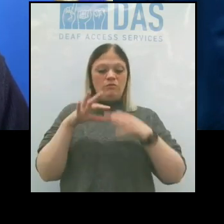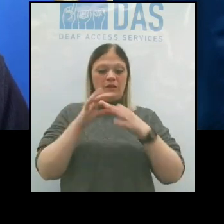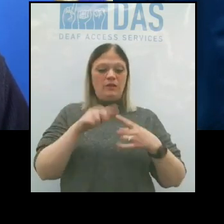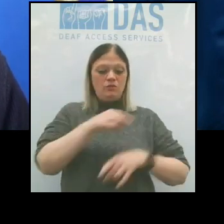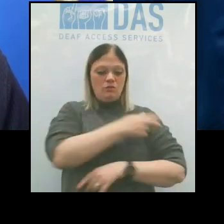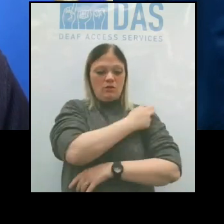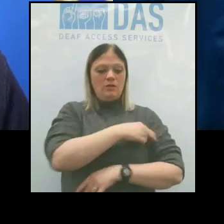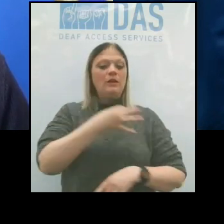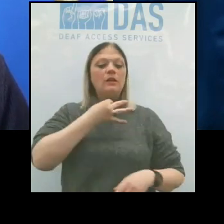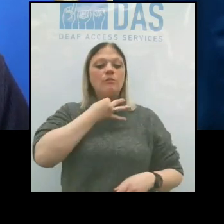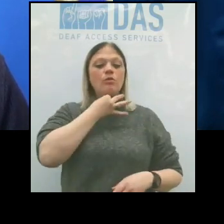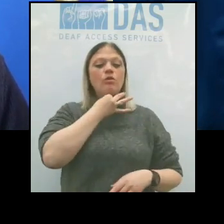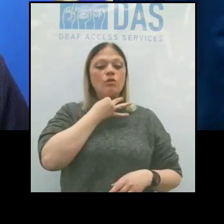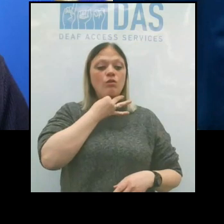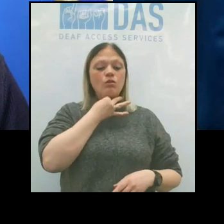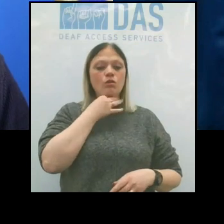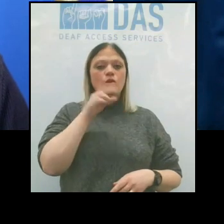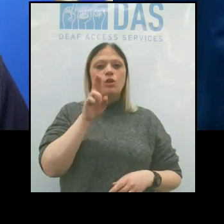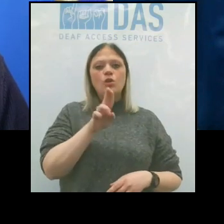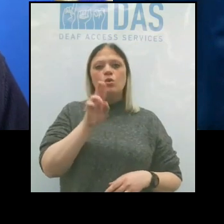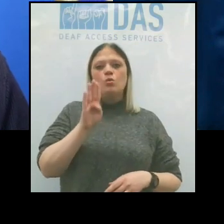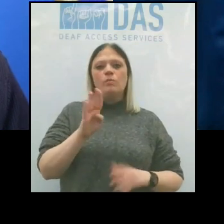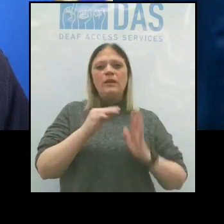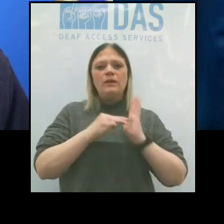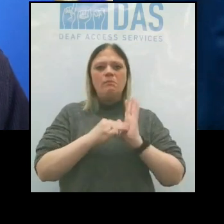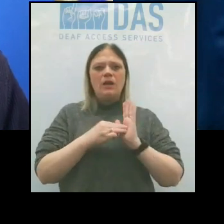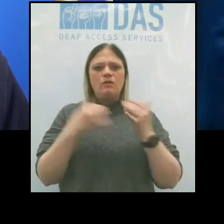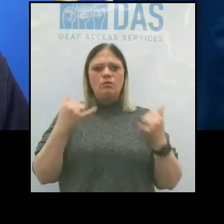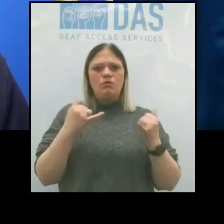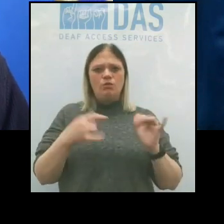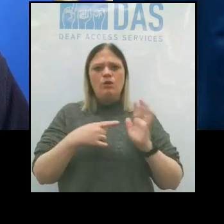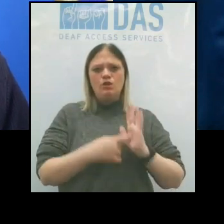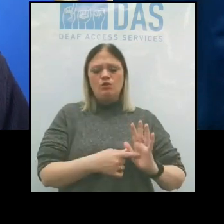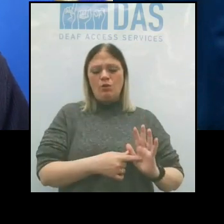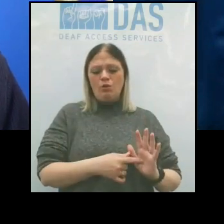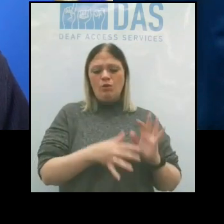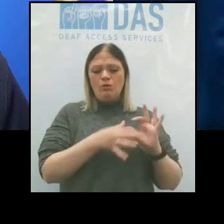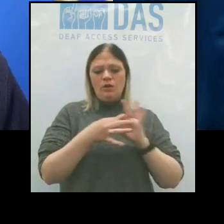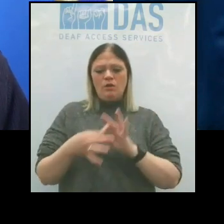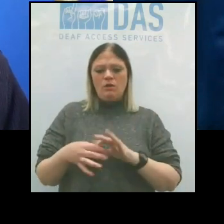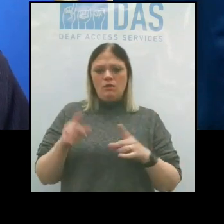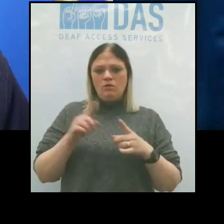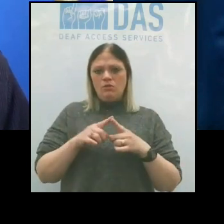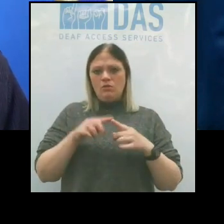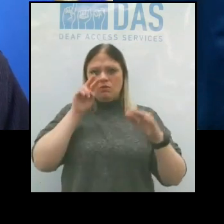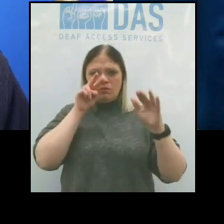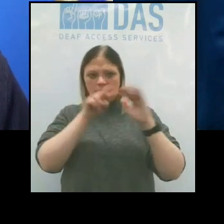I'm curious to know what the UB modeling currently shows in regard to the outlook